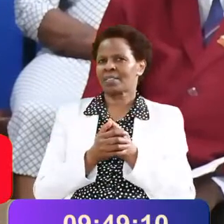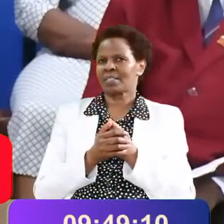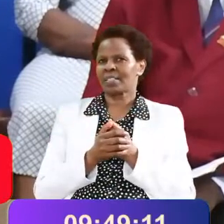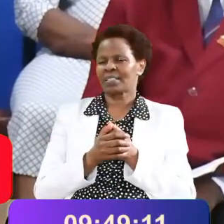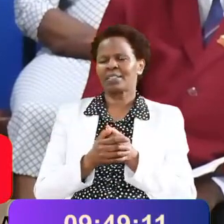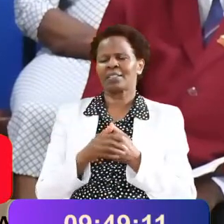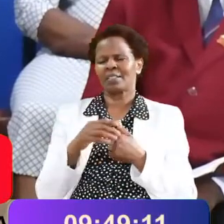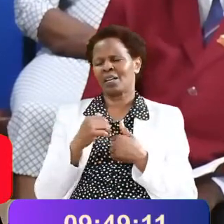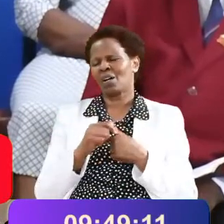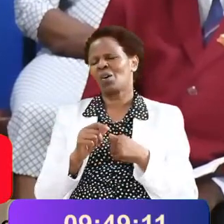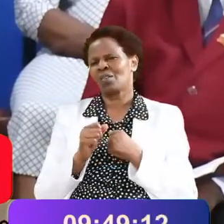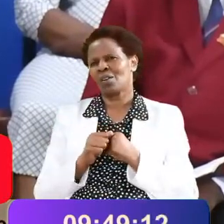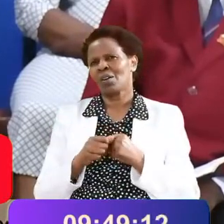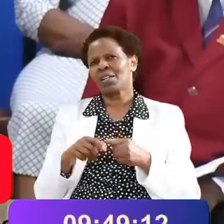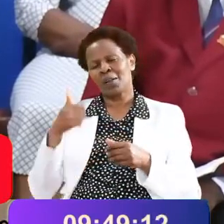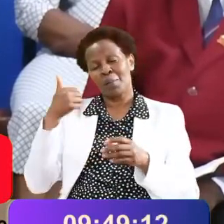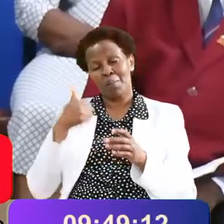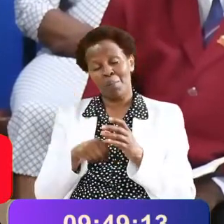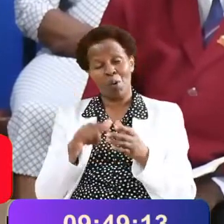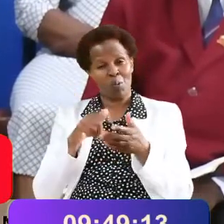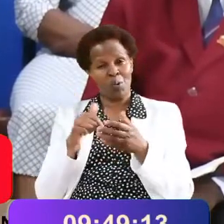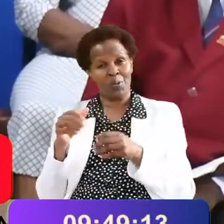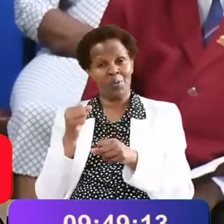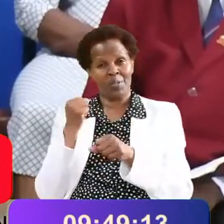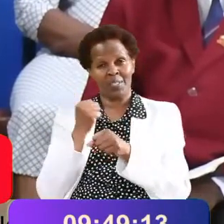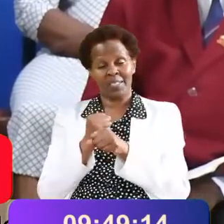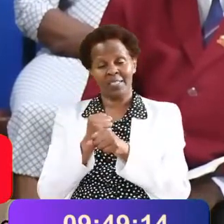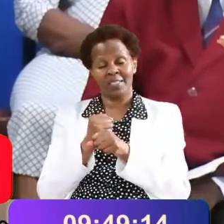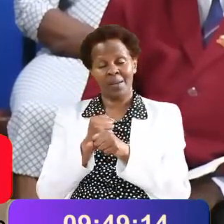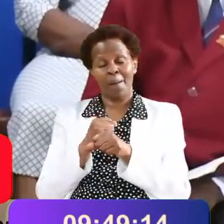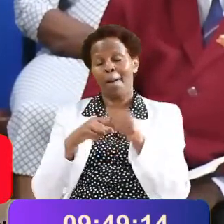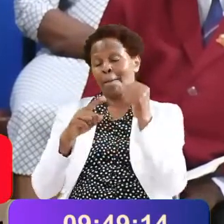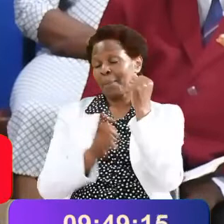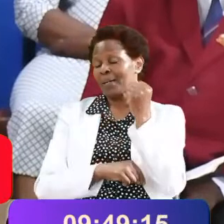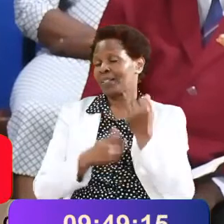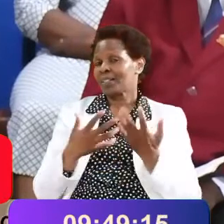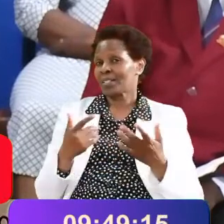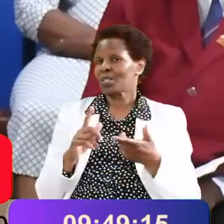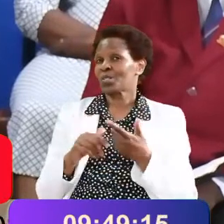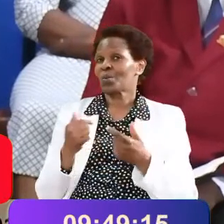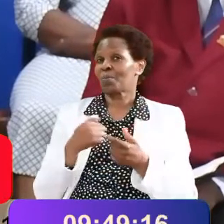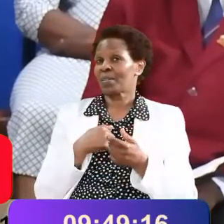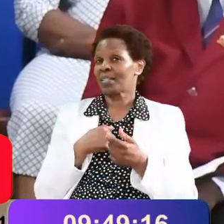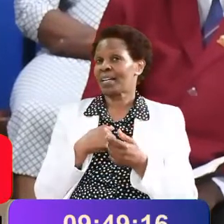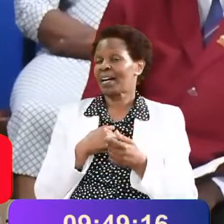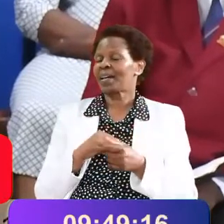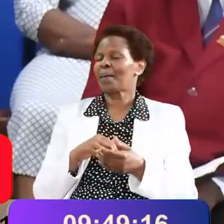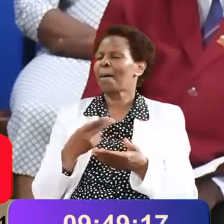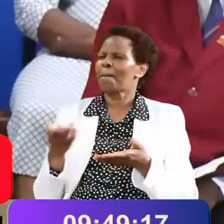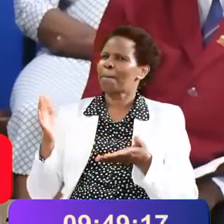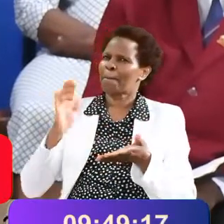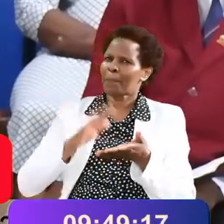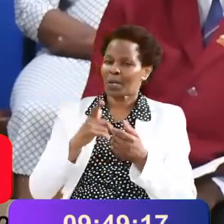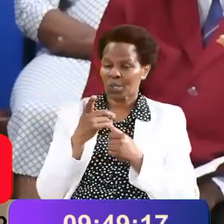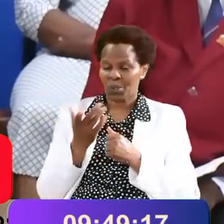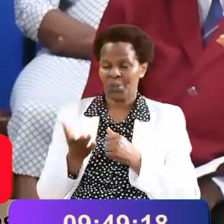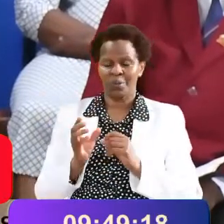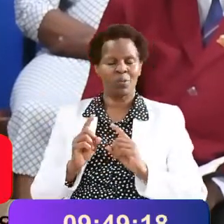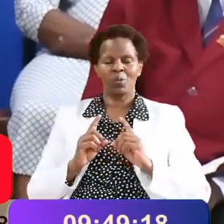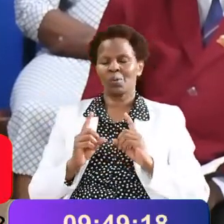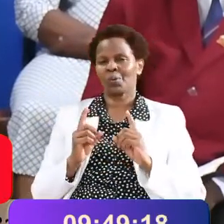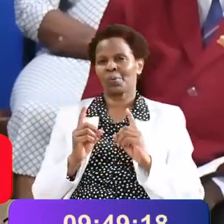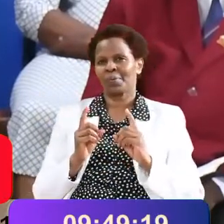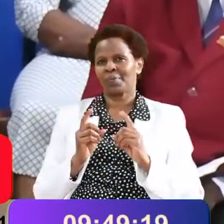dead. Remember what you did to me? Now it's time for me. It is payback time. He took them, he could have taken